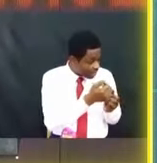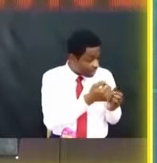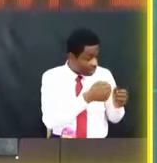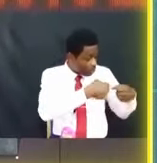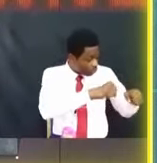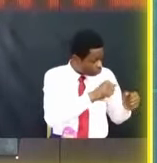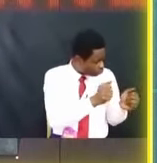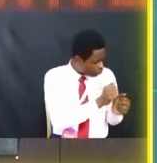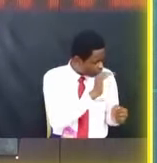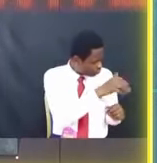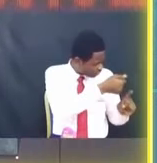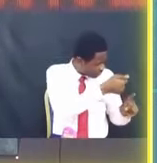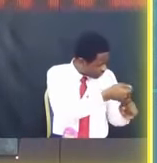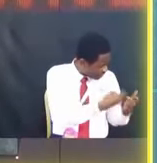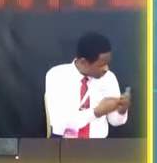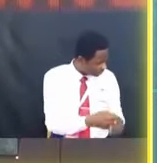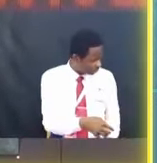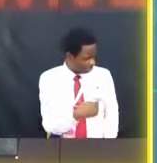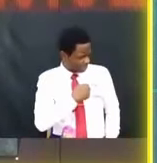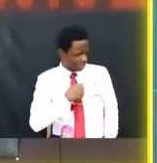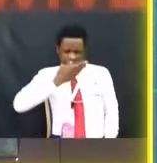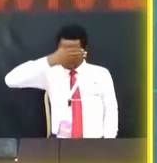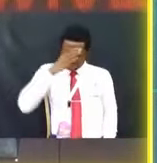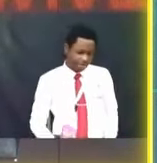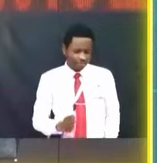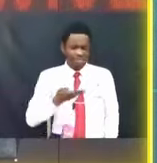motorbike with your own money? Me, I will never do this.